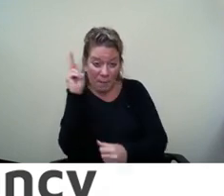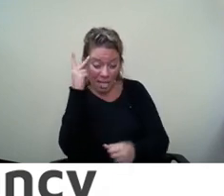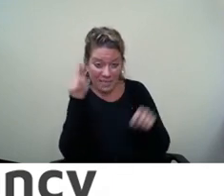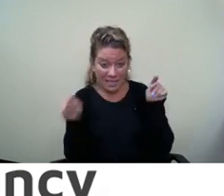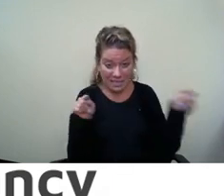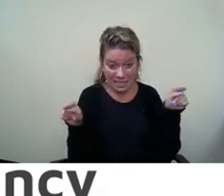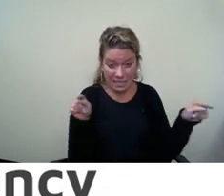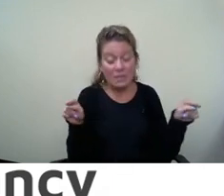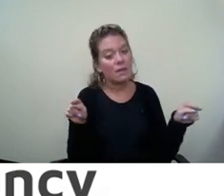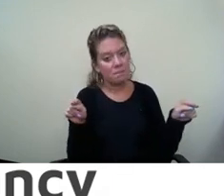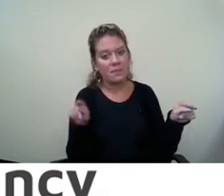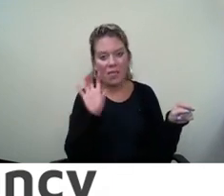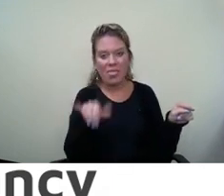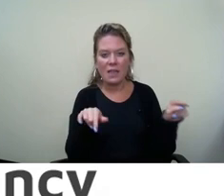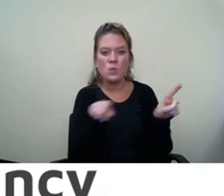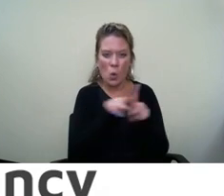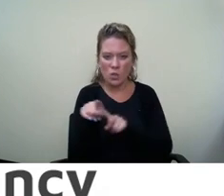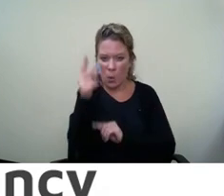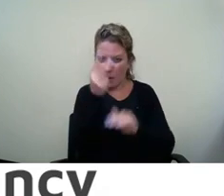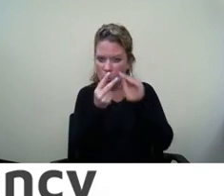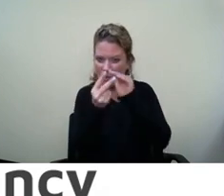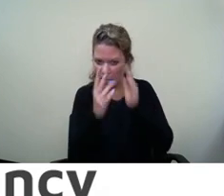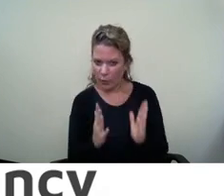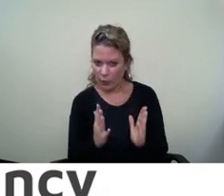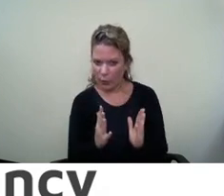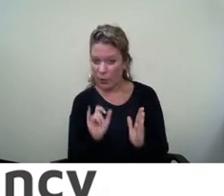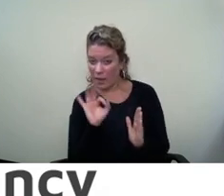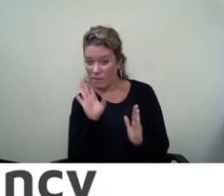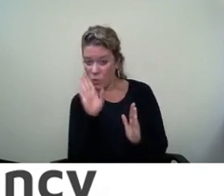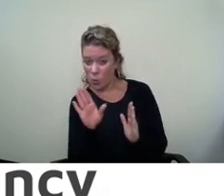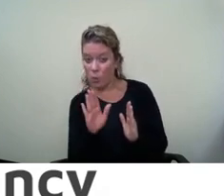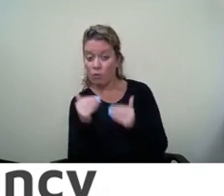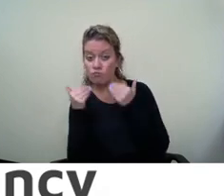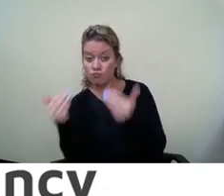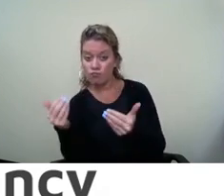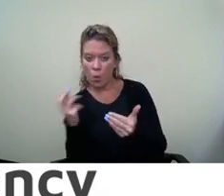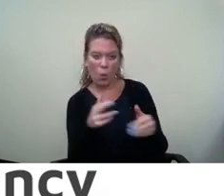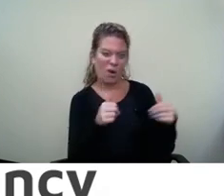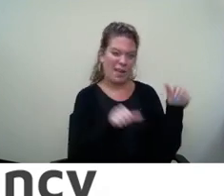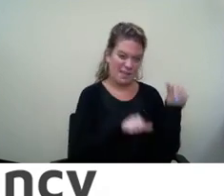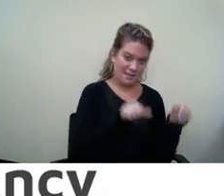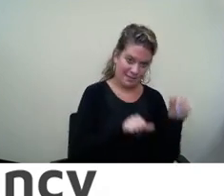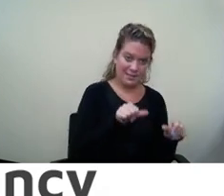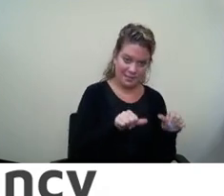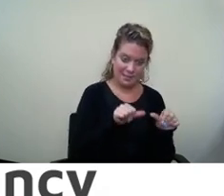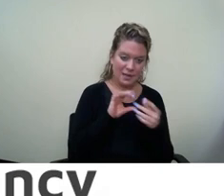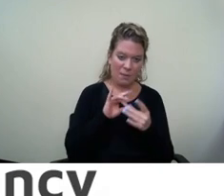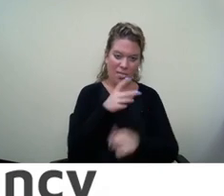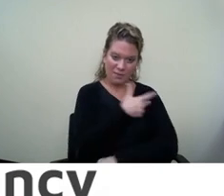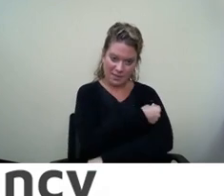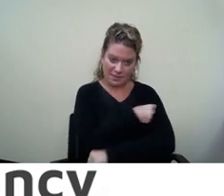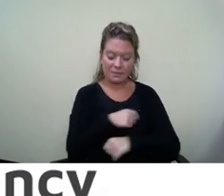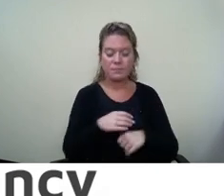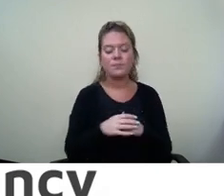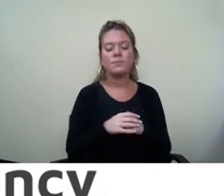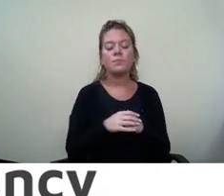is certainly a predictor of whether or not you're going to be hesitant about the vaccine. And the final thing, and this part I tried to go